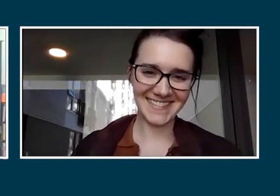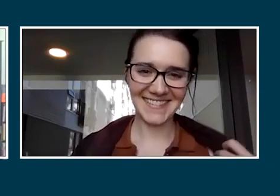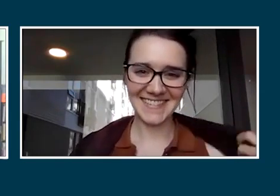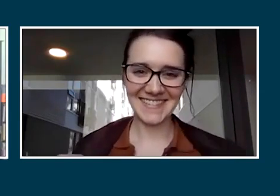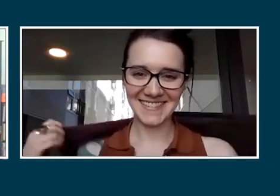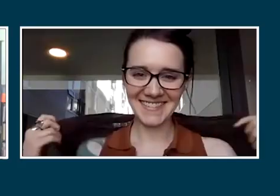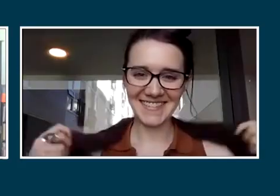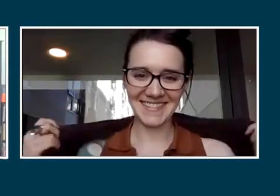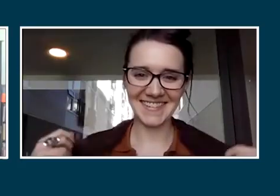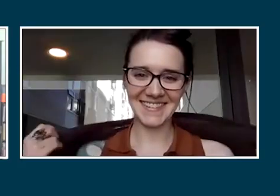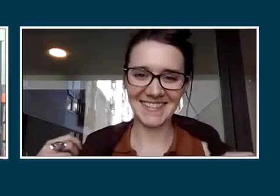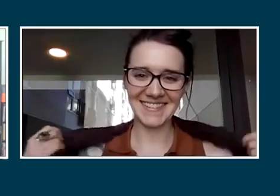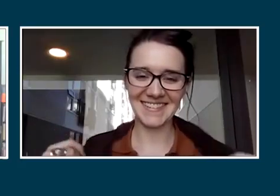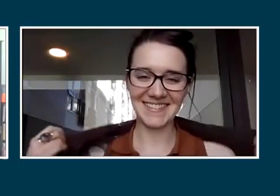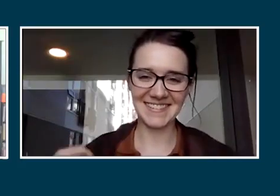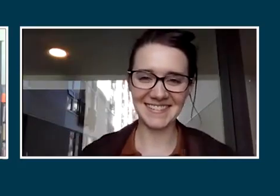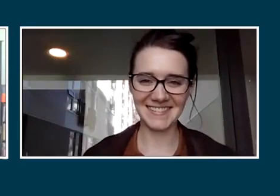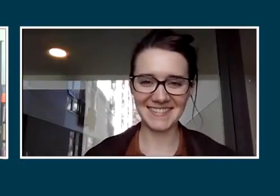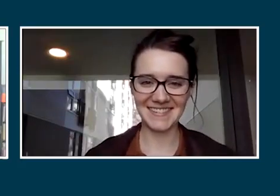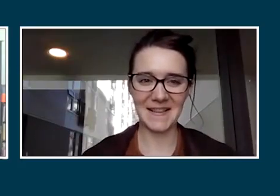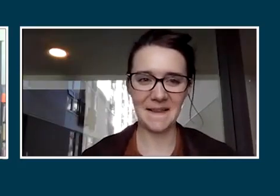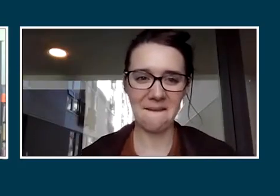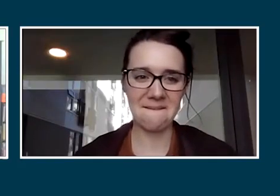It's a little warm over here.